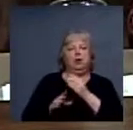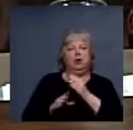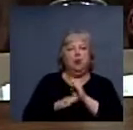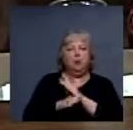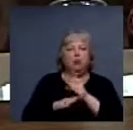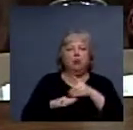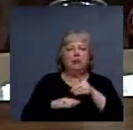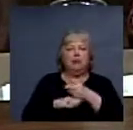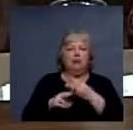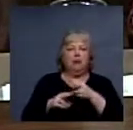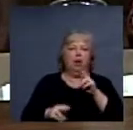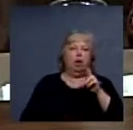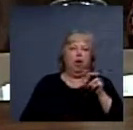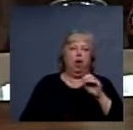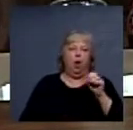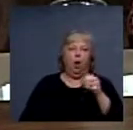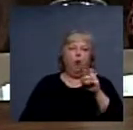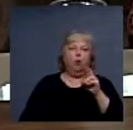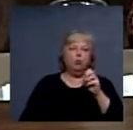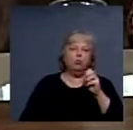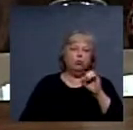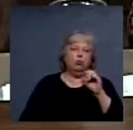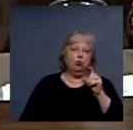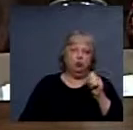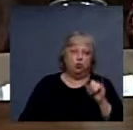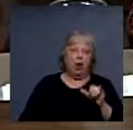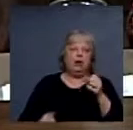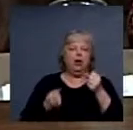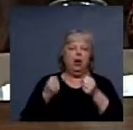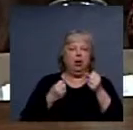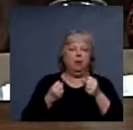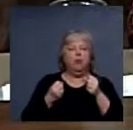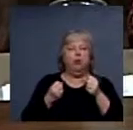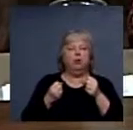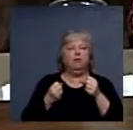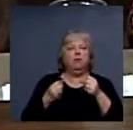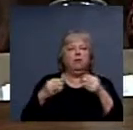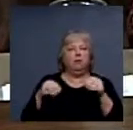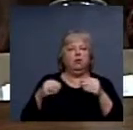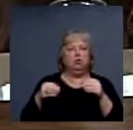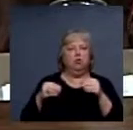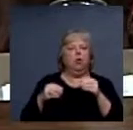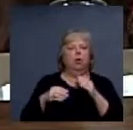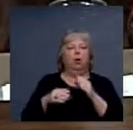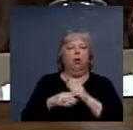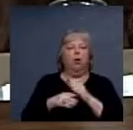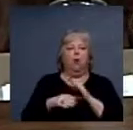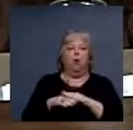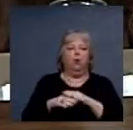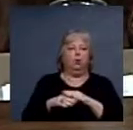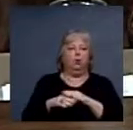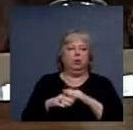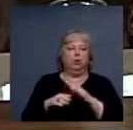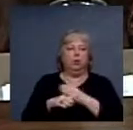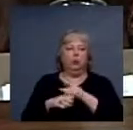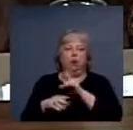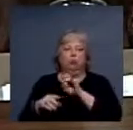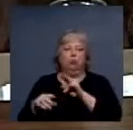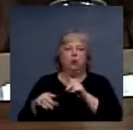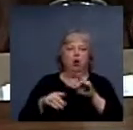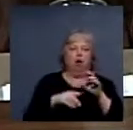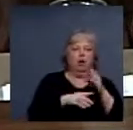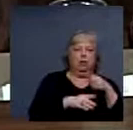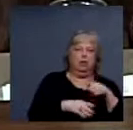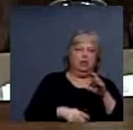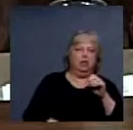titled O'Reilly Automotive Store, short form PDC, located south of East Roosevelt Road between Rock and Commerce Streets. An ordinance to